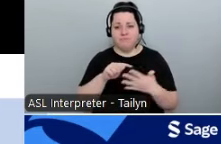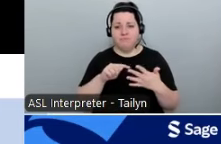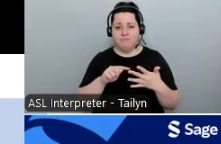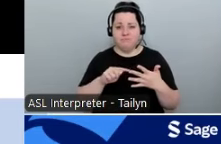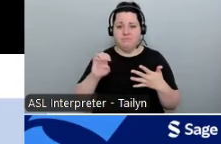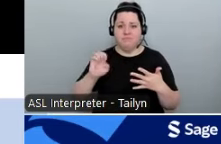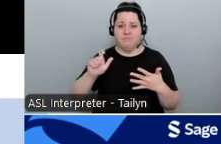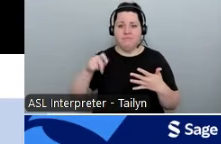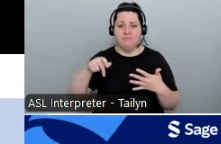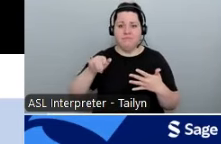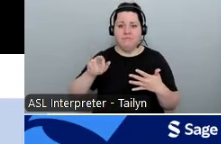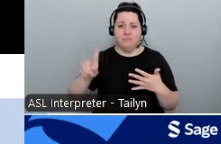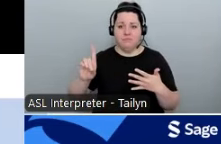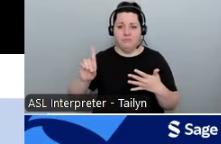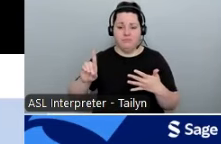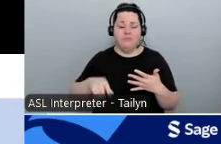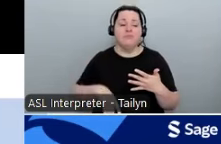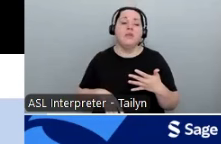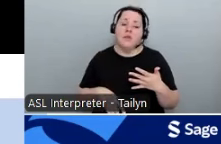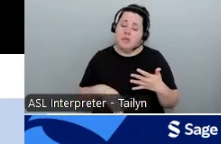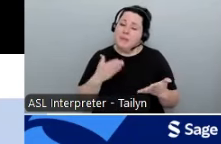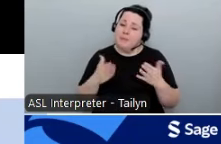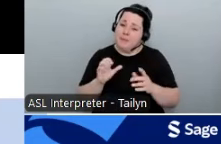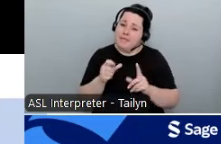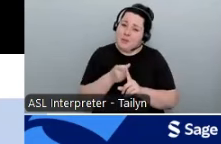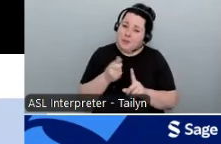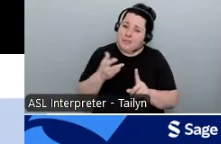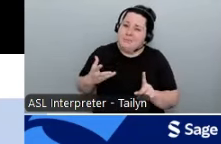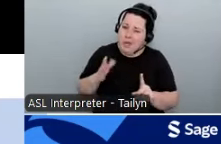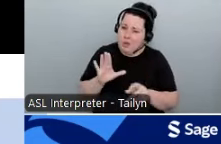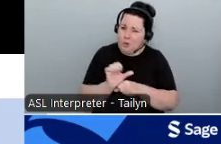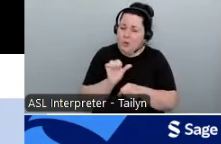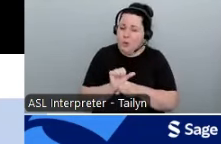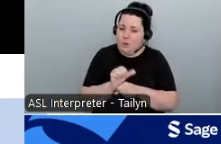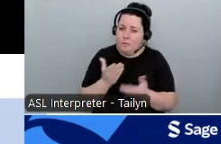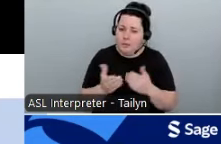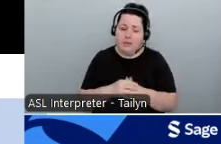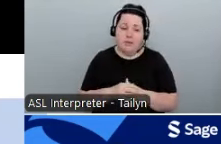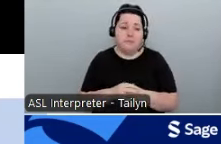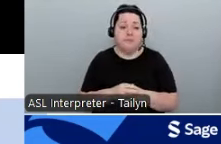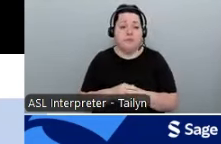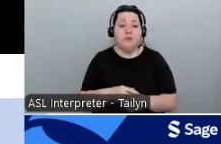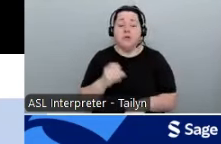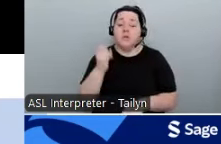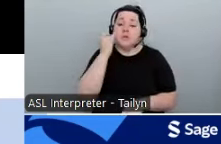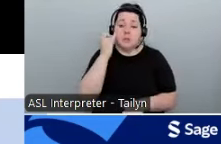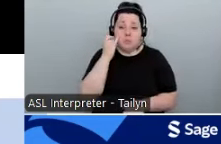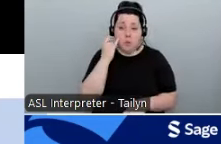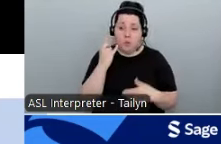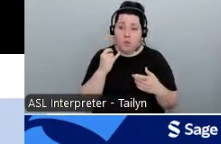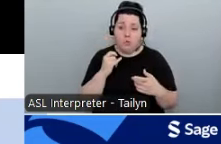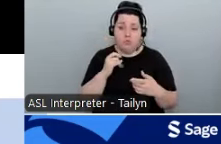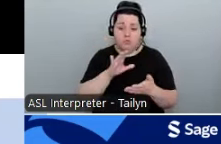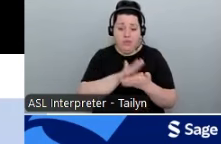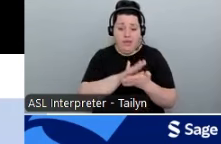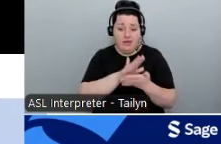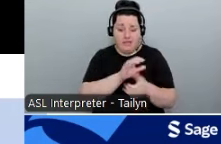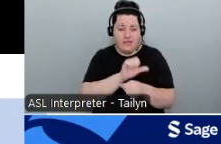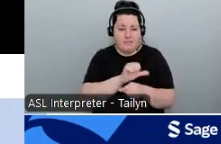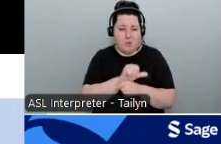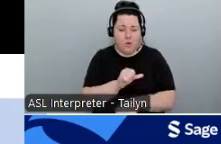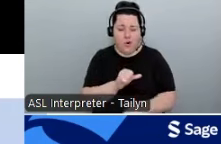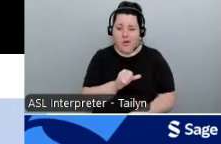Expand. You may need to expand upon your work. Perhaps you have a gem in your academic work that